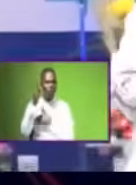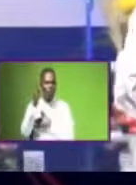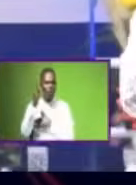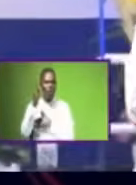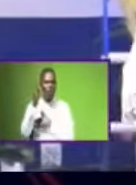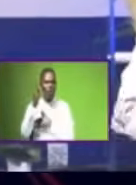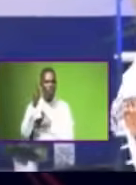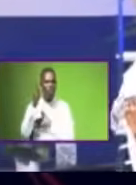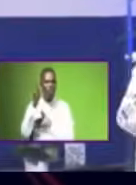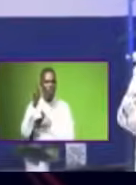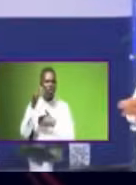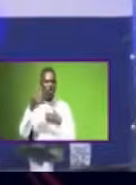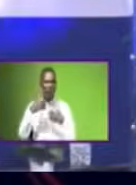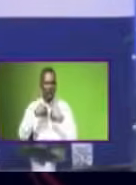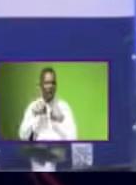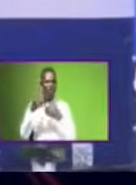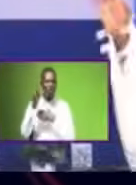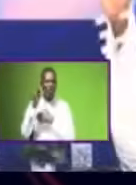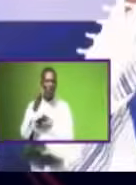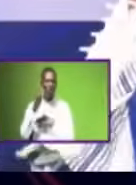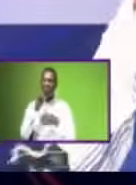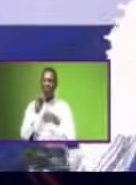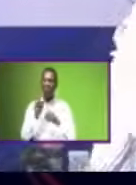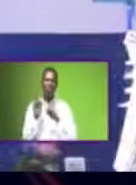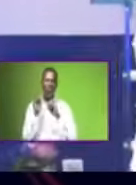but